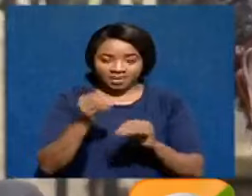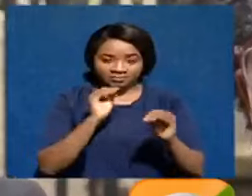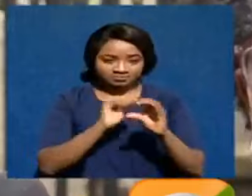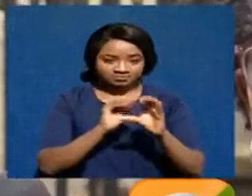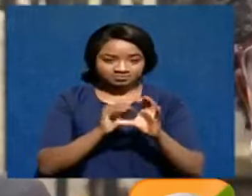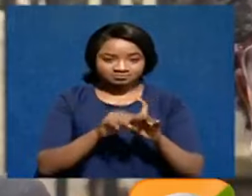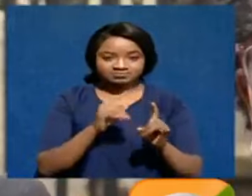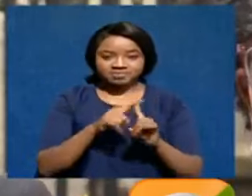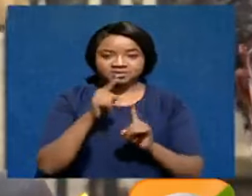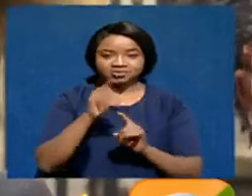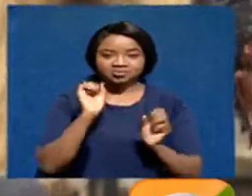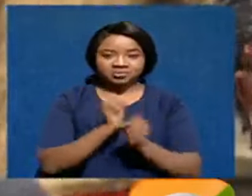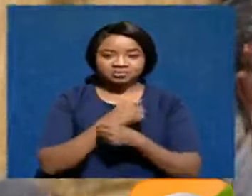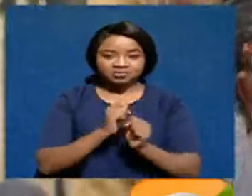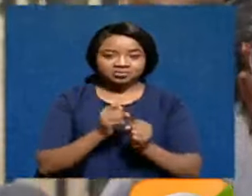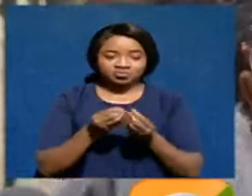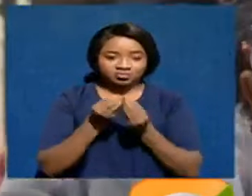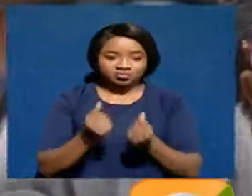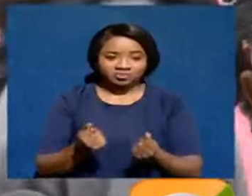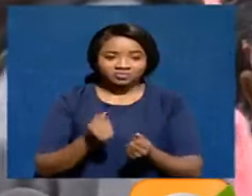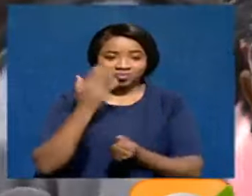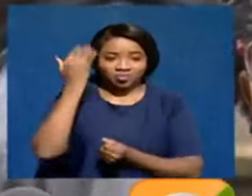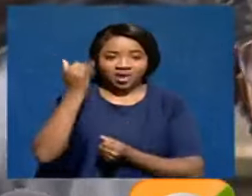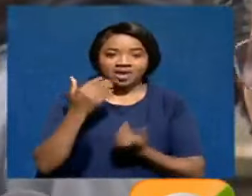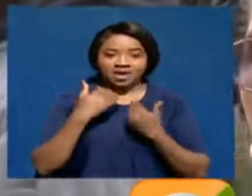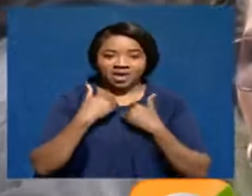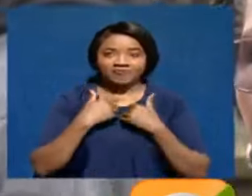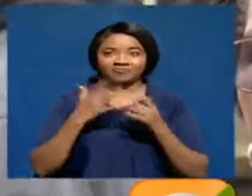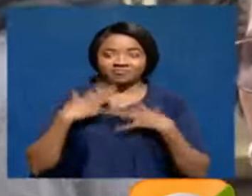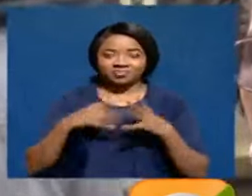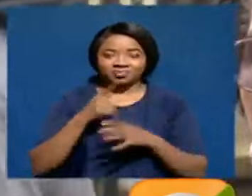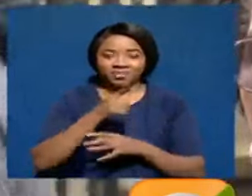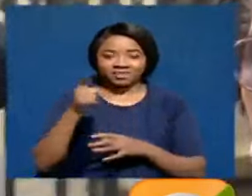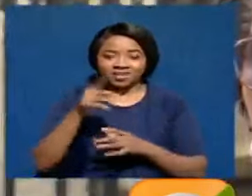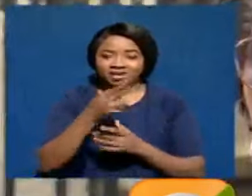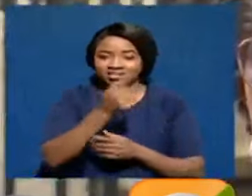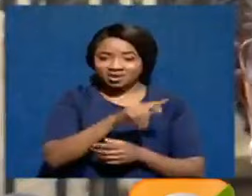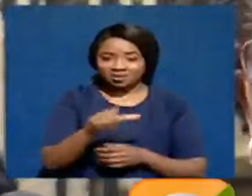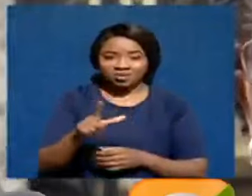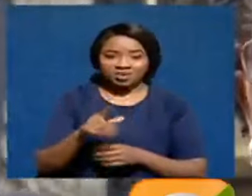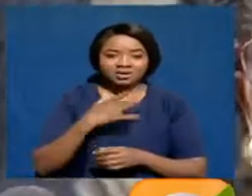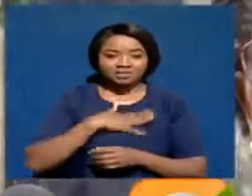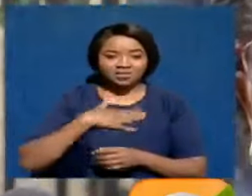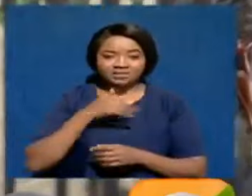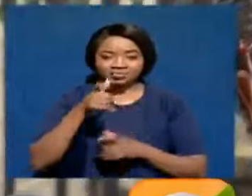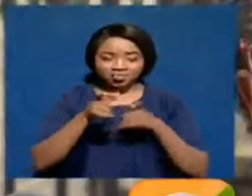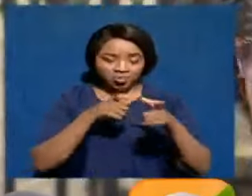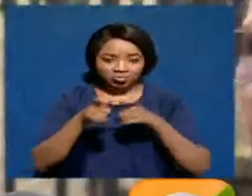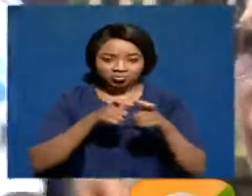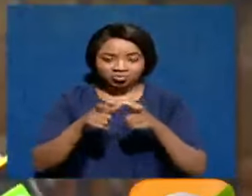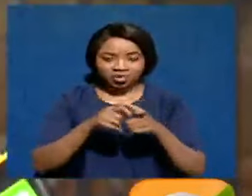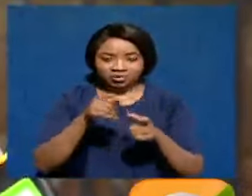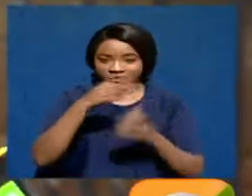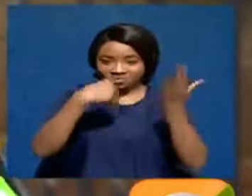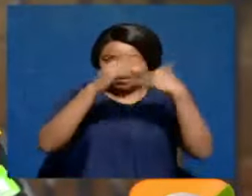want to get inside that hole and we are told no, they are gatekeepers to that hole. Then run the university using the village money. Don't run the university using national taxpayers'